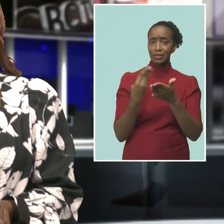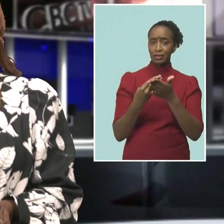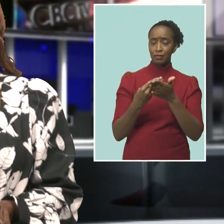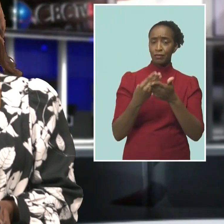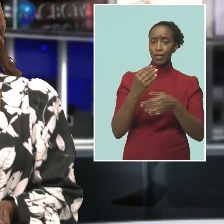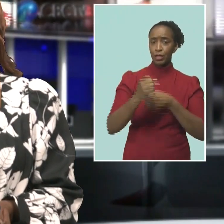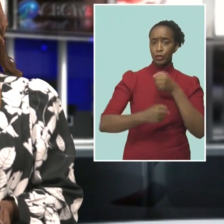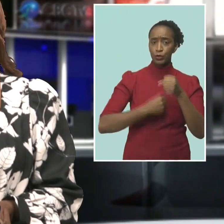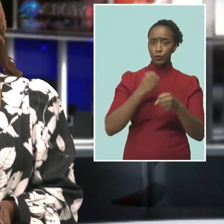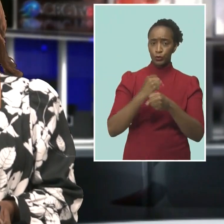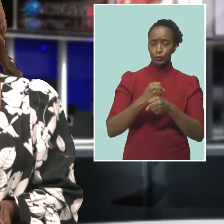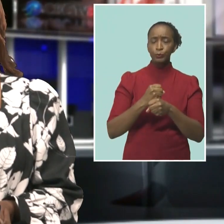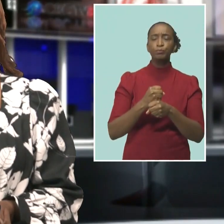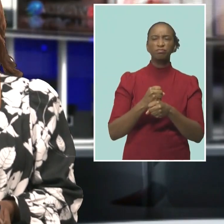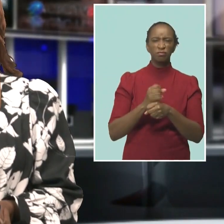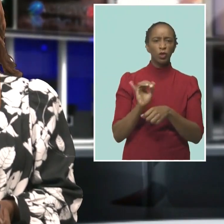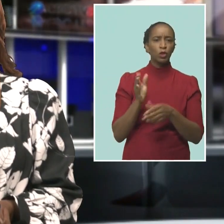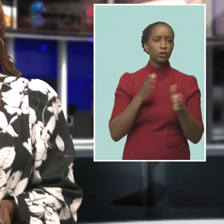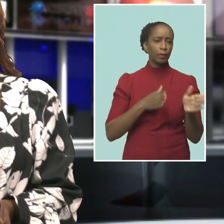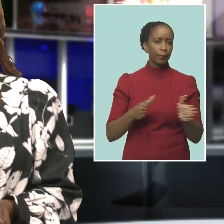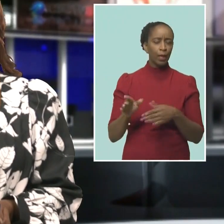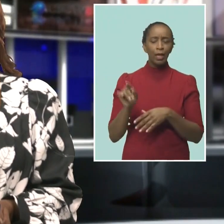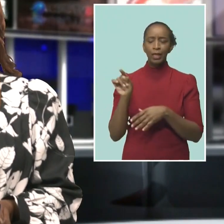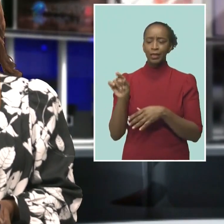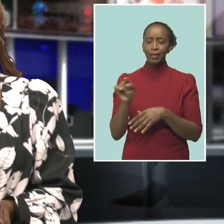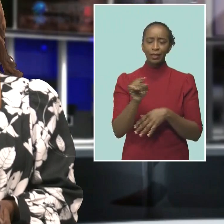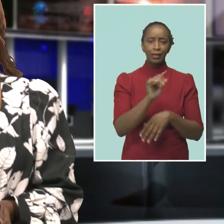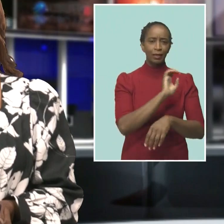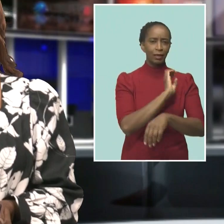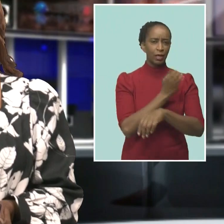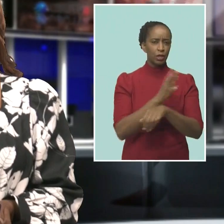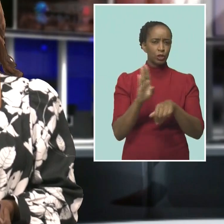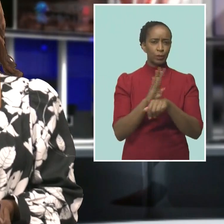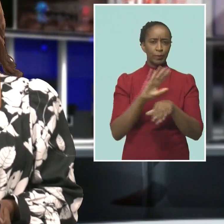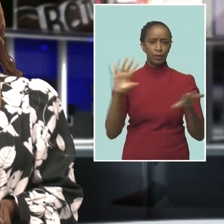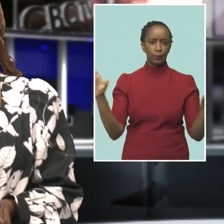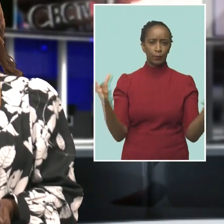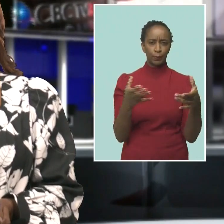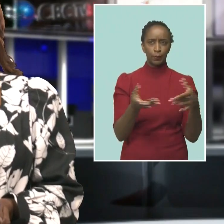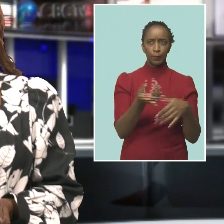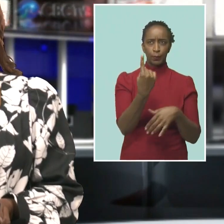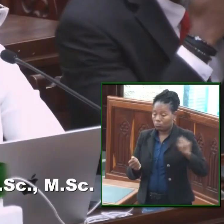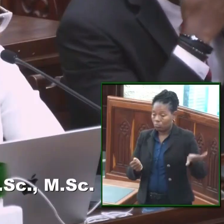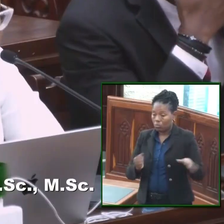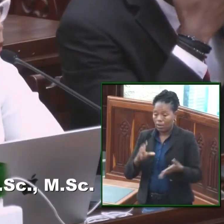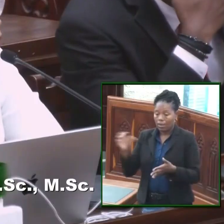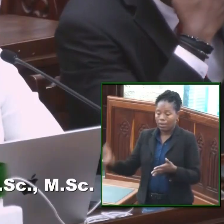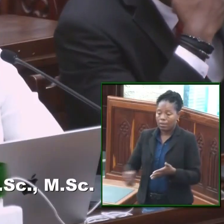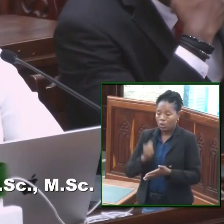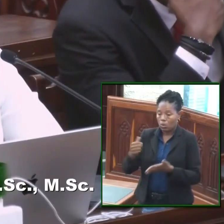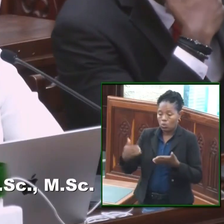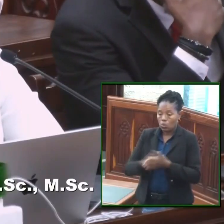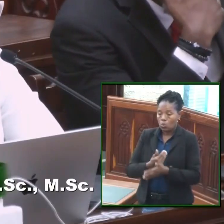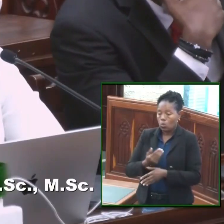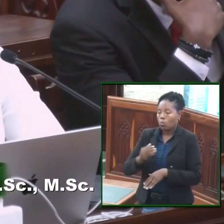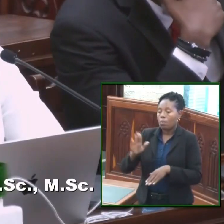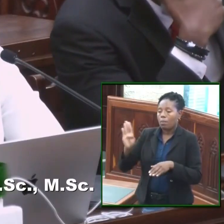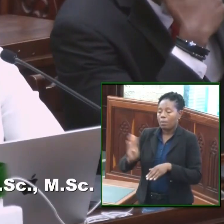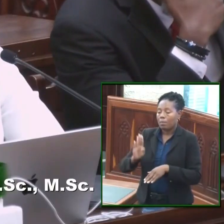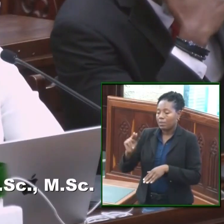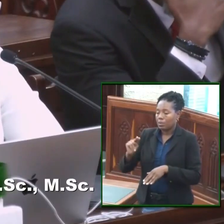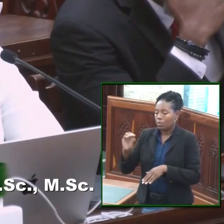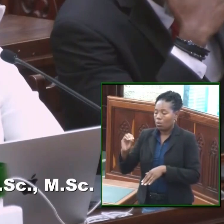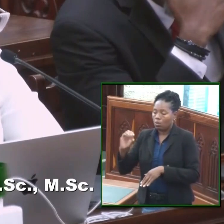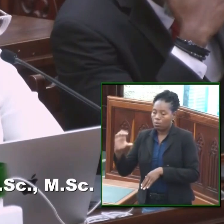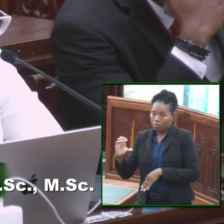amid plans to amalgamate a number of energy companies. And so we will have the Barbados National Oil Company, the